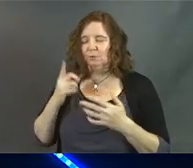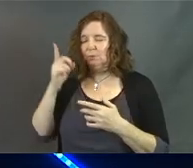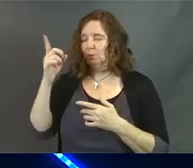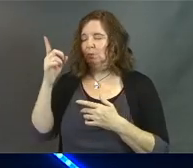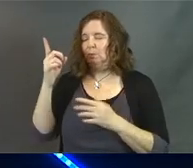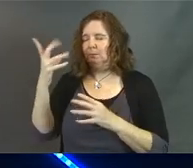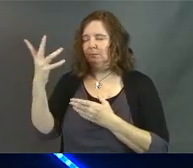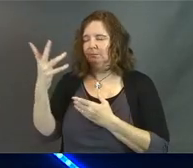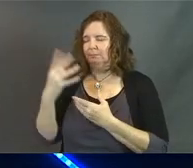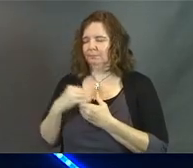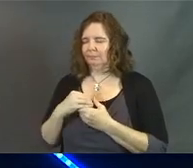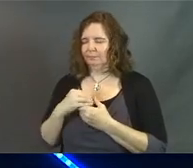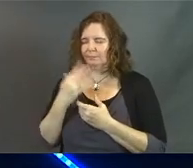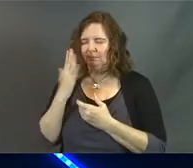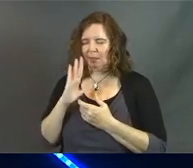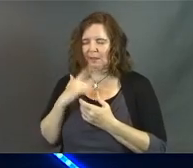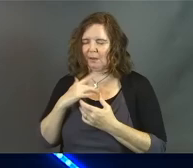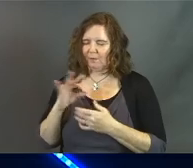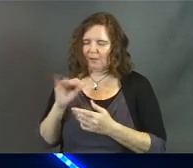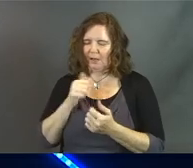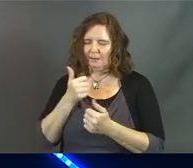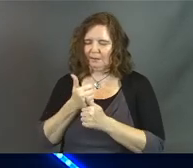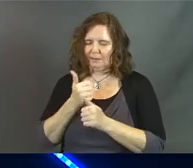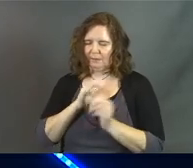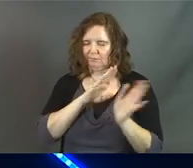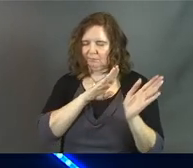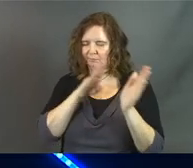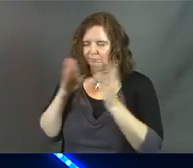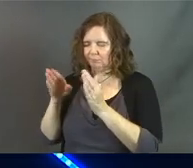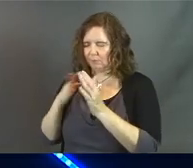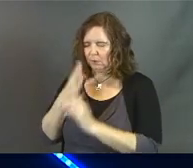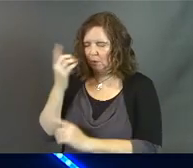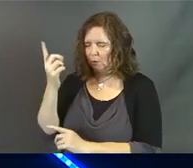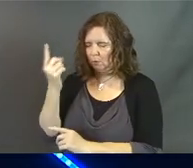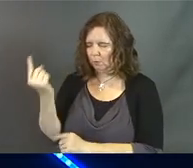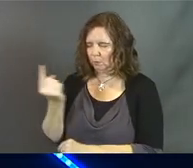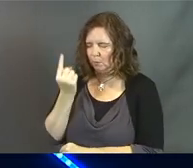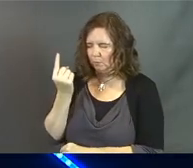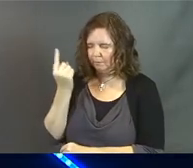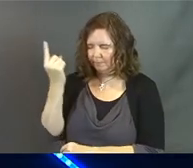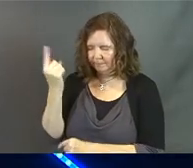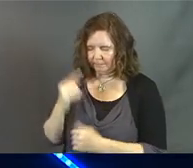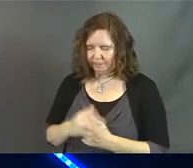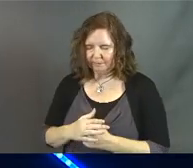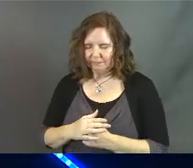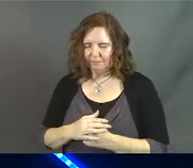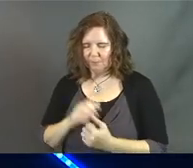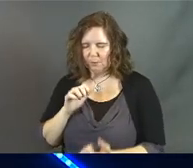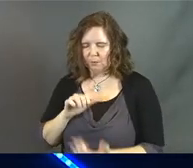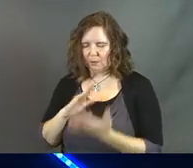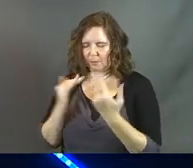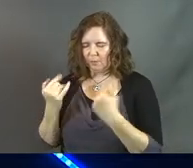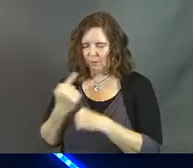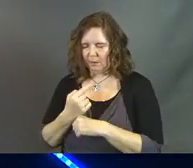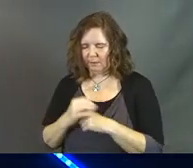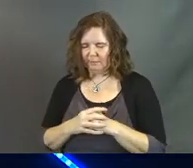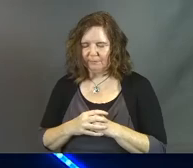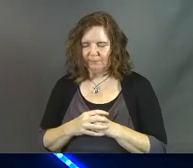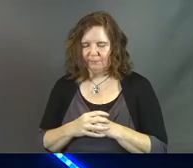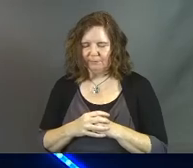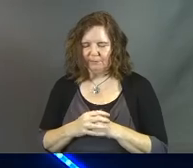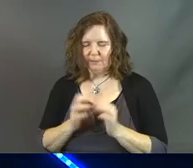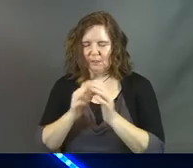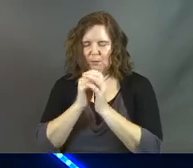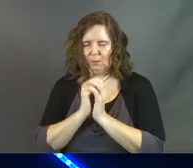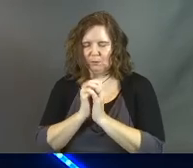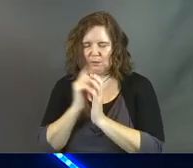you, God, that they would find themselves centered on you and you alone. God, we come before you today and